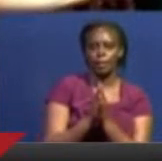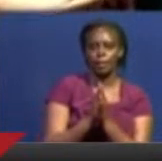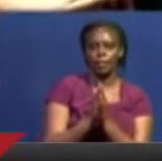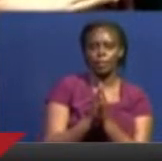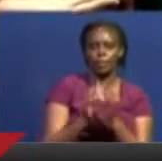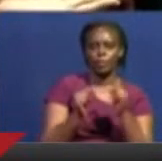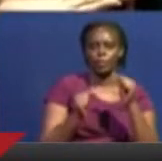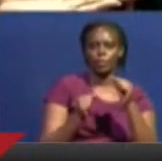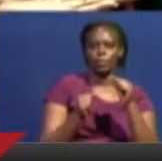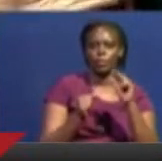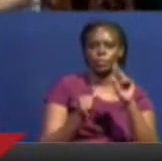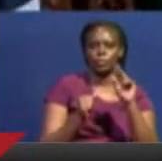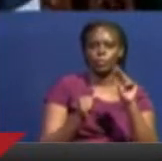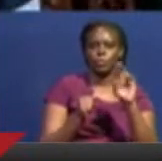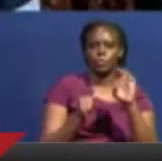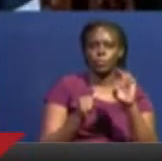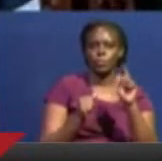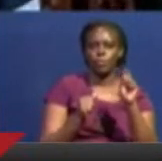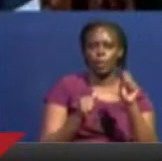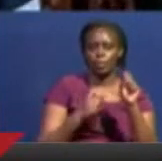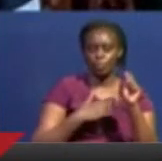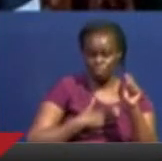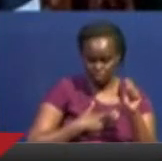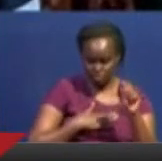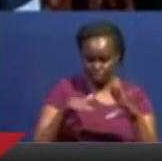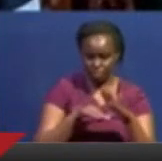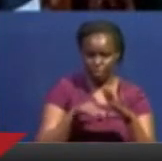Junet, who?